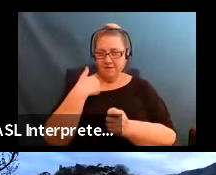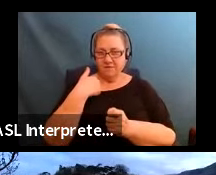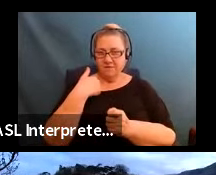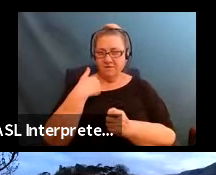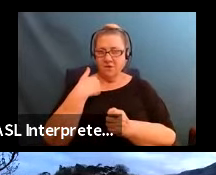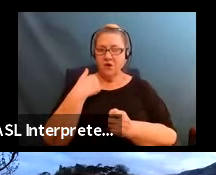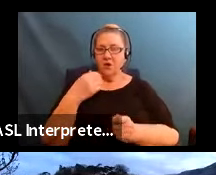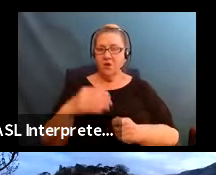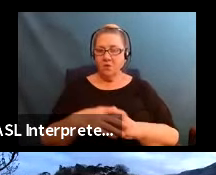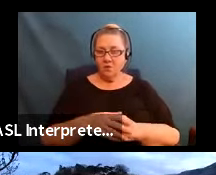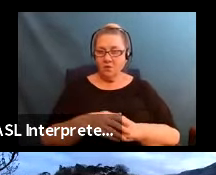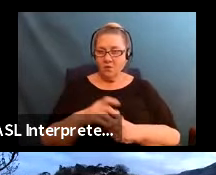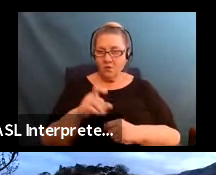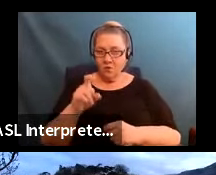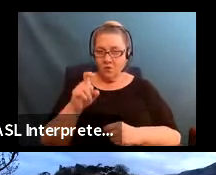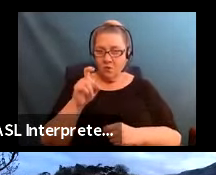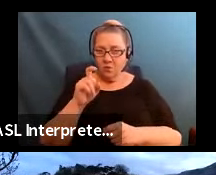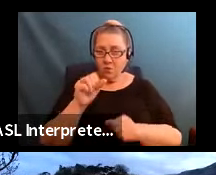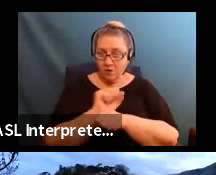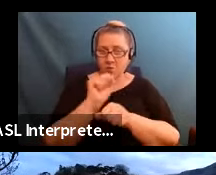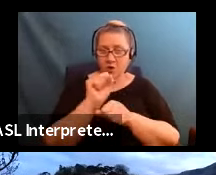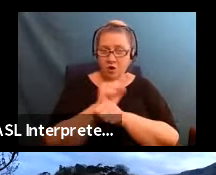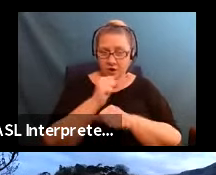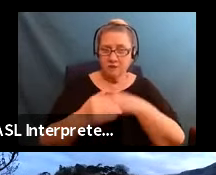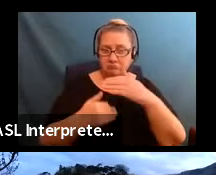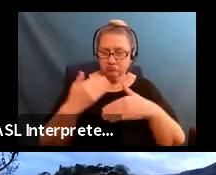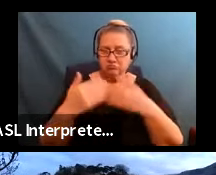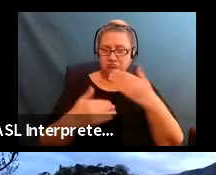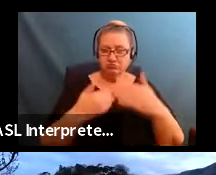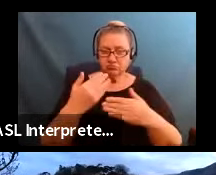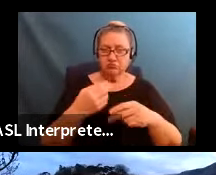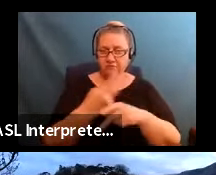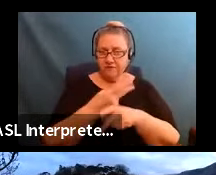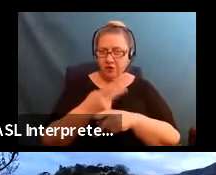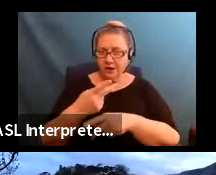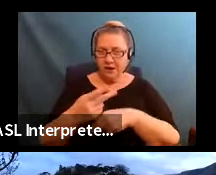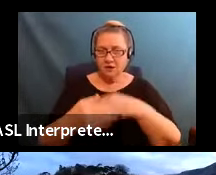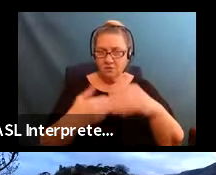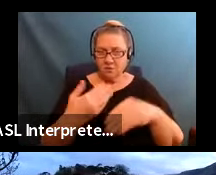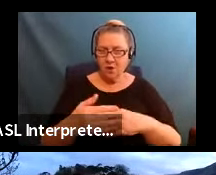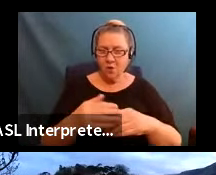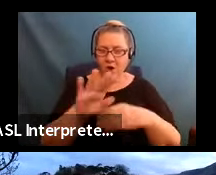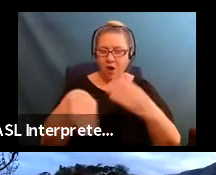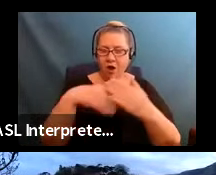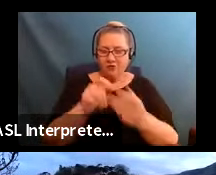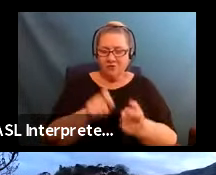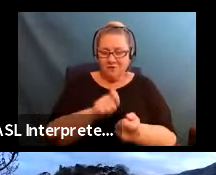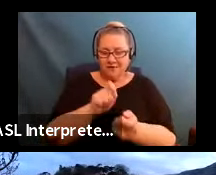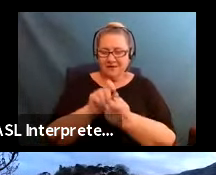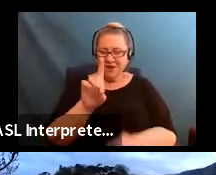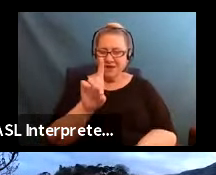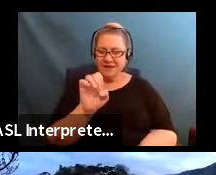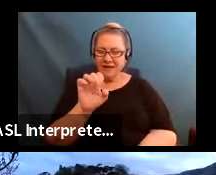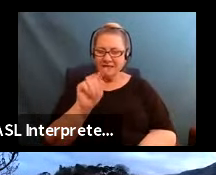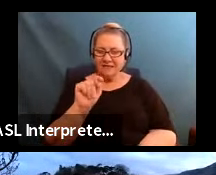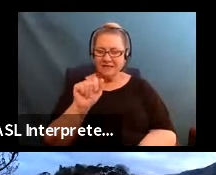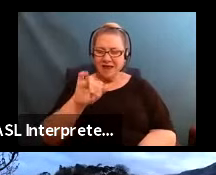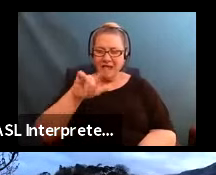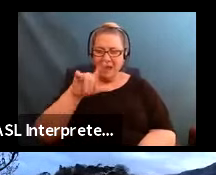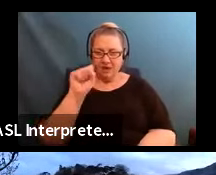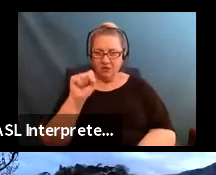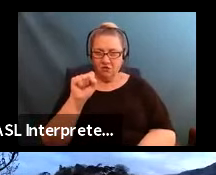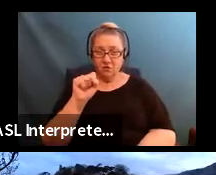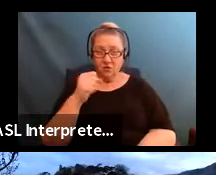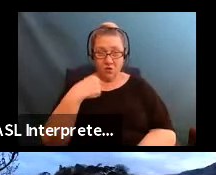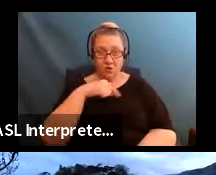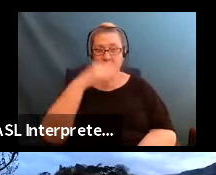We're working on that. We're working on the detail. Yes. We do